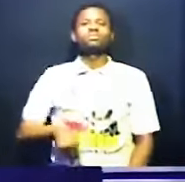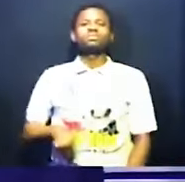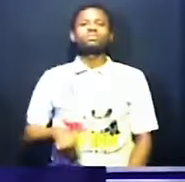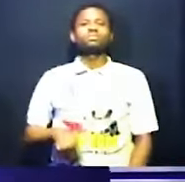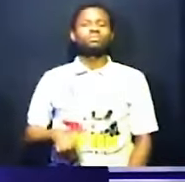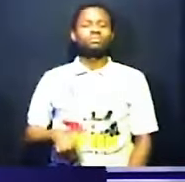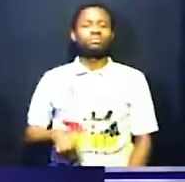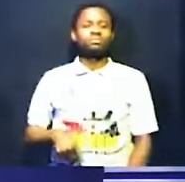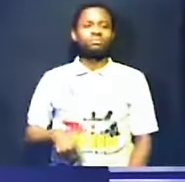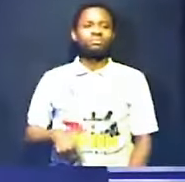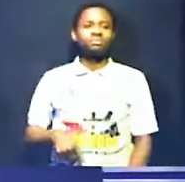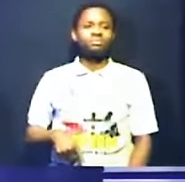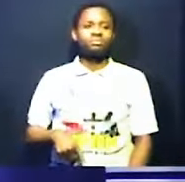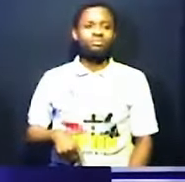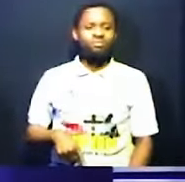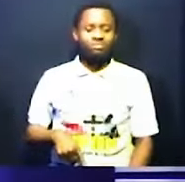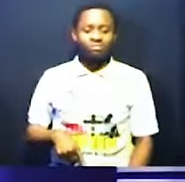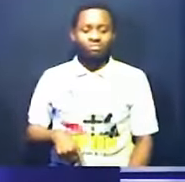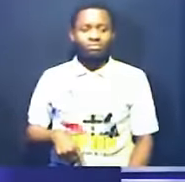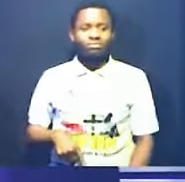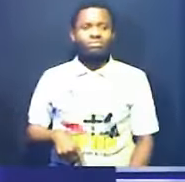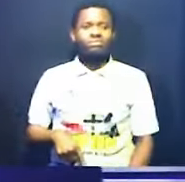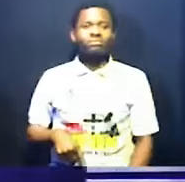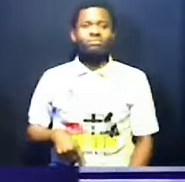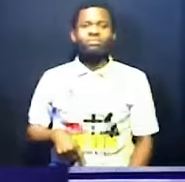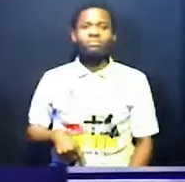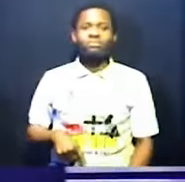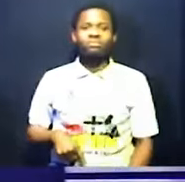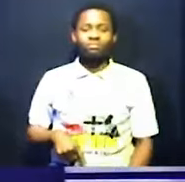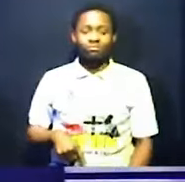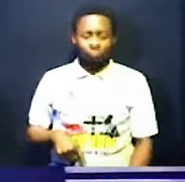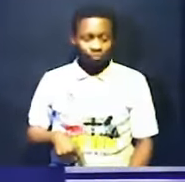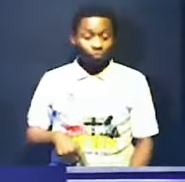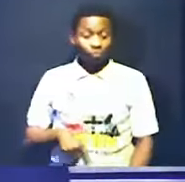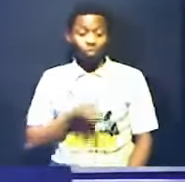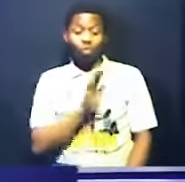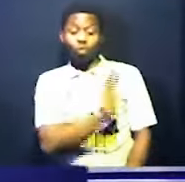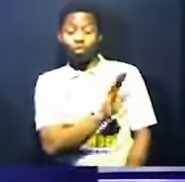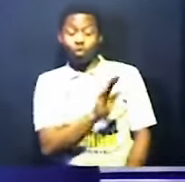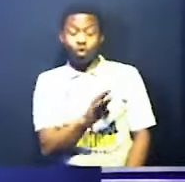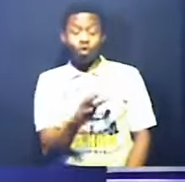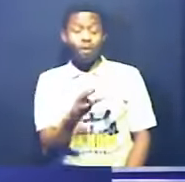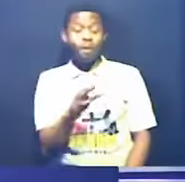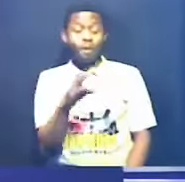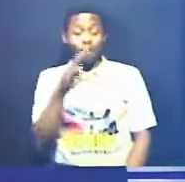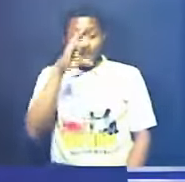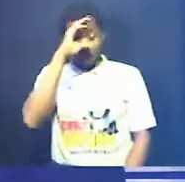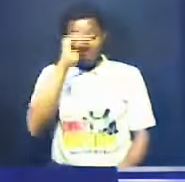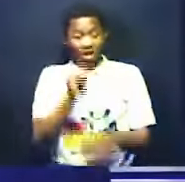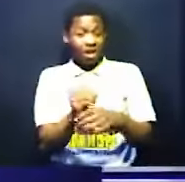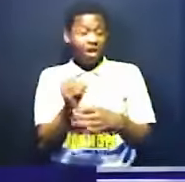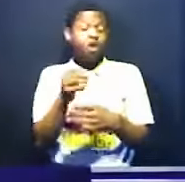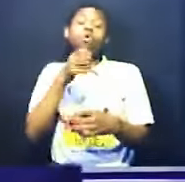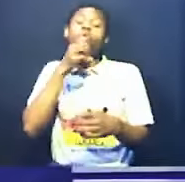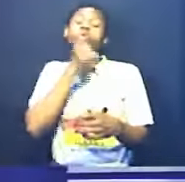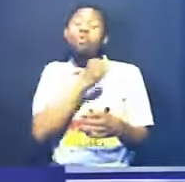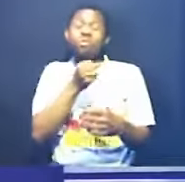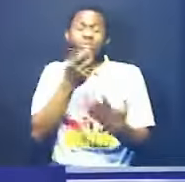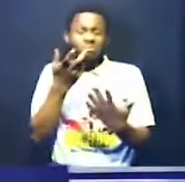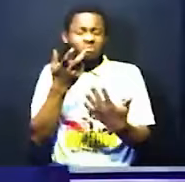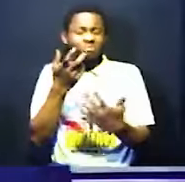obomodia tu ne hu si wo se ono e no obedi hene. His older brothers Amnon, Daniel